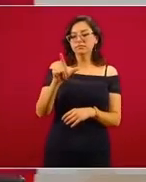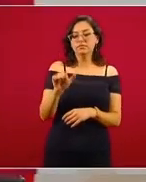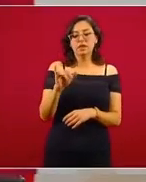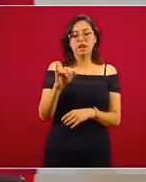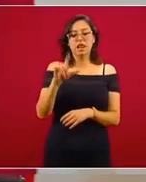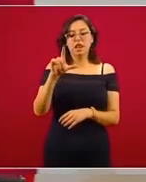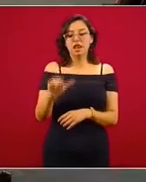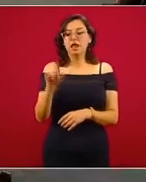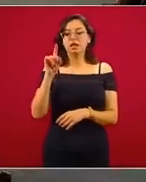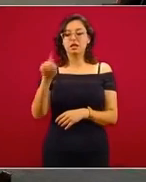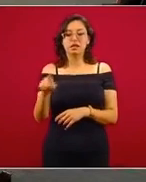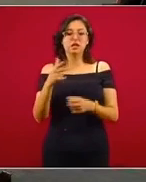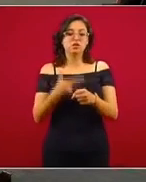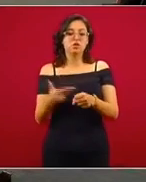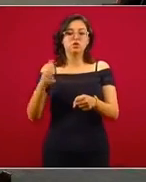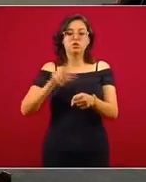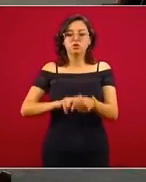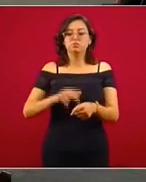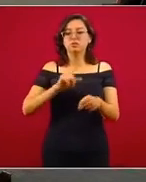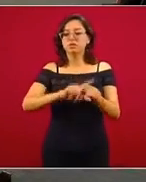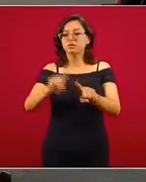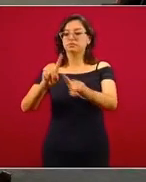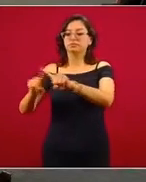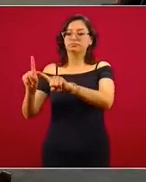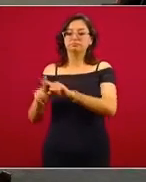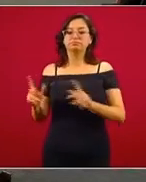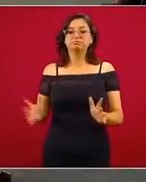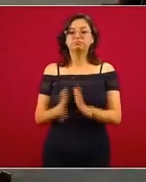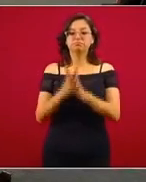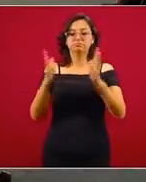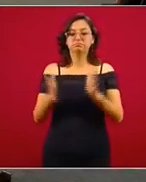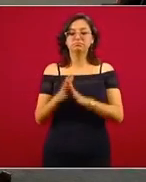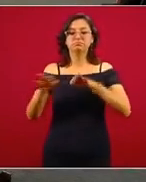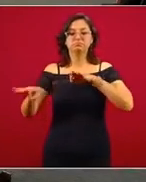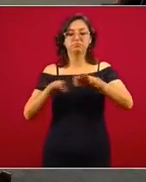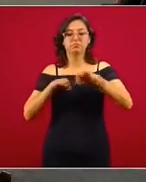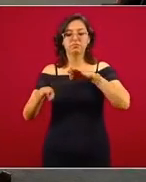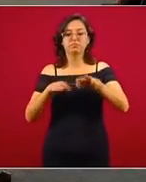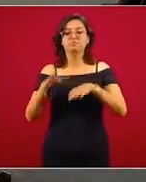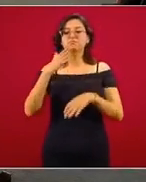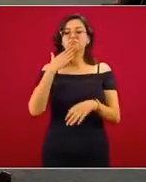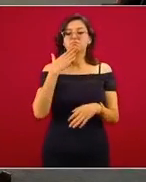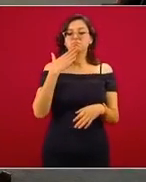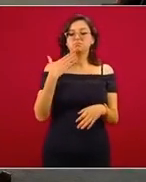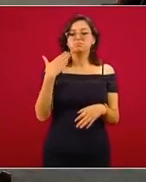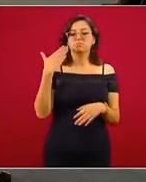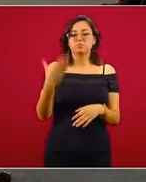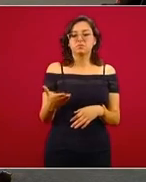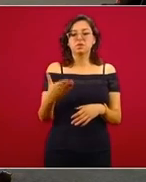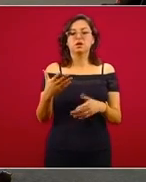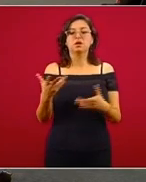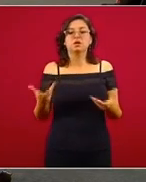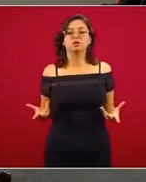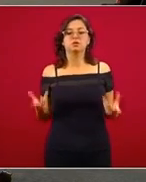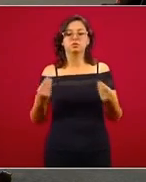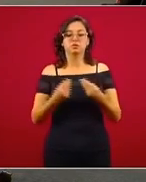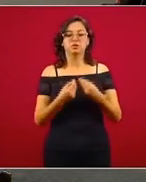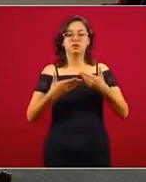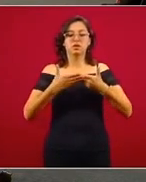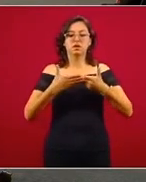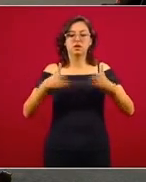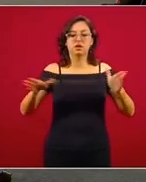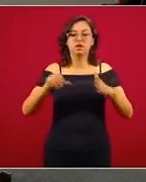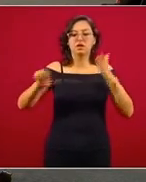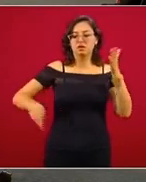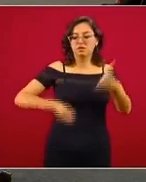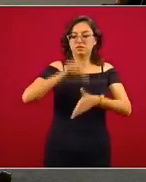she has distintas unidades médicas del collaborated with instituto different y su buen medical units desempeño within the hizo institute, que colaborara también and en la because of apertura her del Centro de Canje outstanding